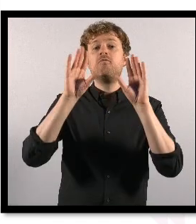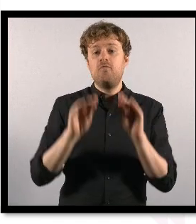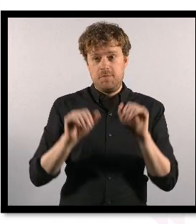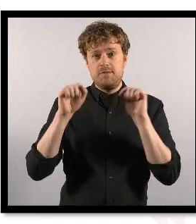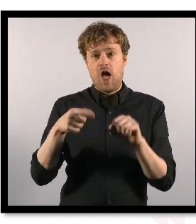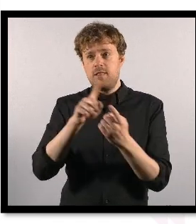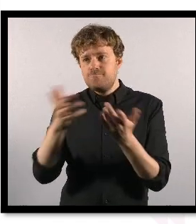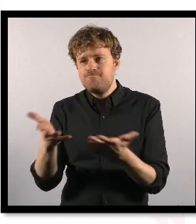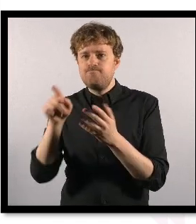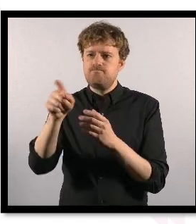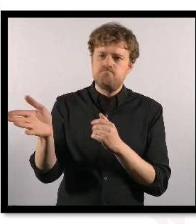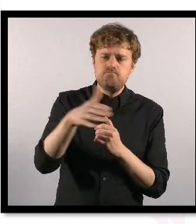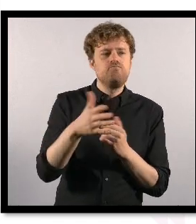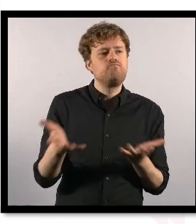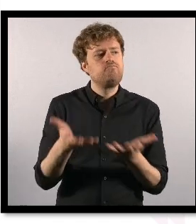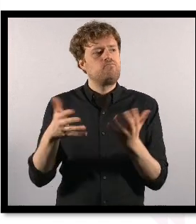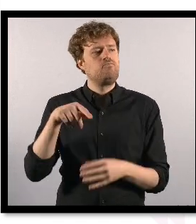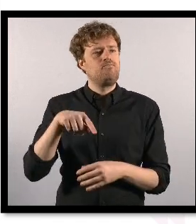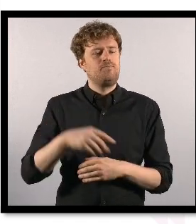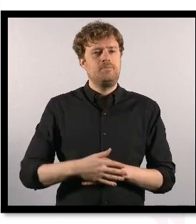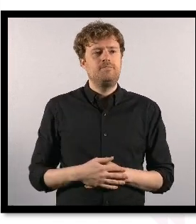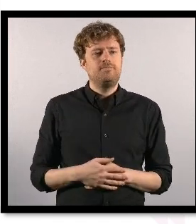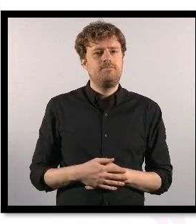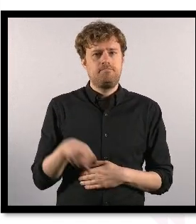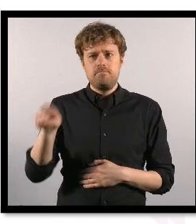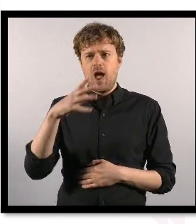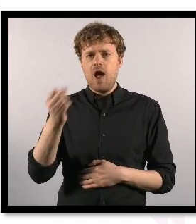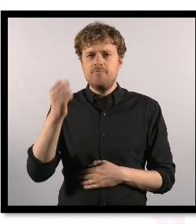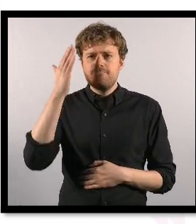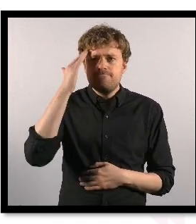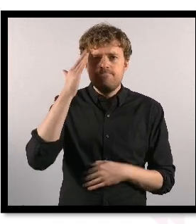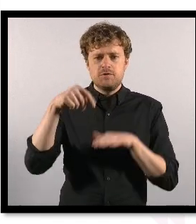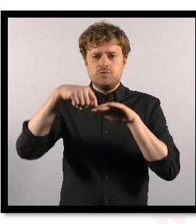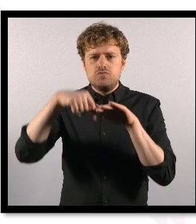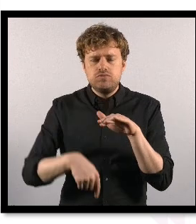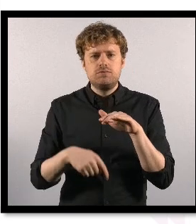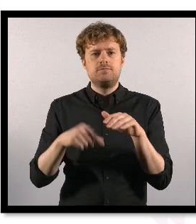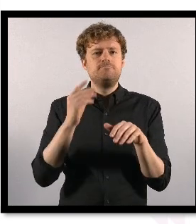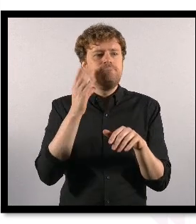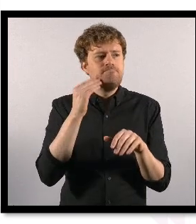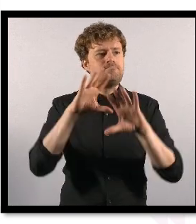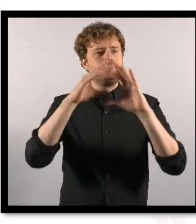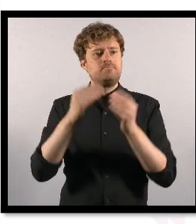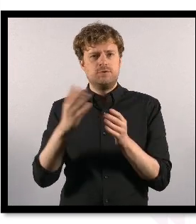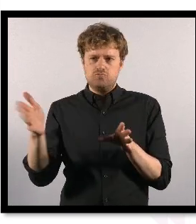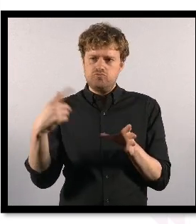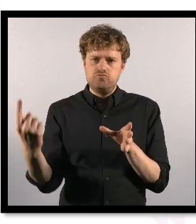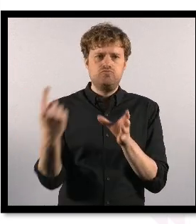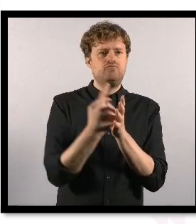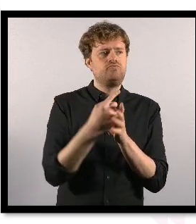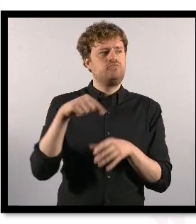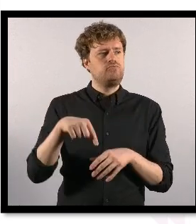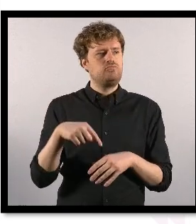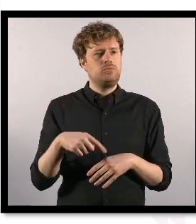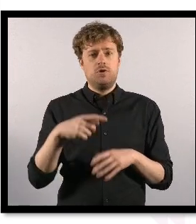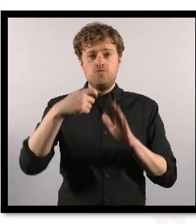great an opportunity that's going to be for your career. I think the other really important thing that we all need to